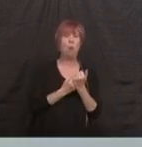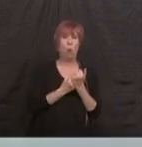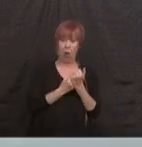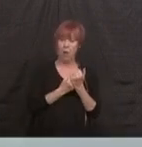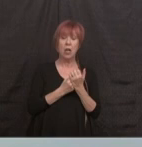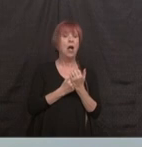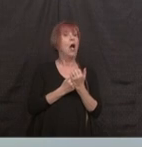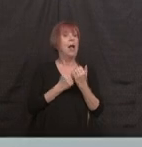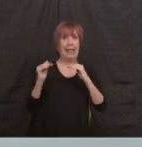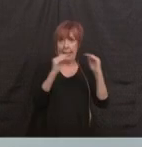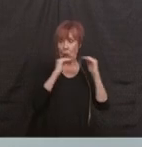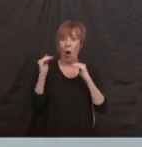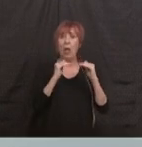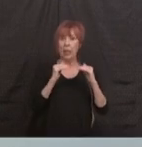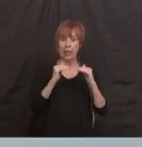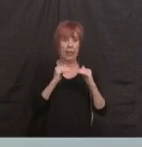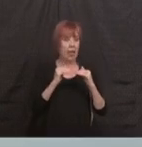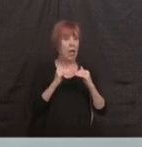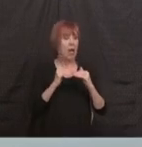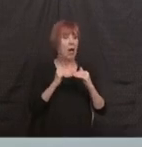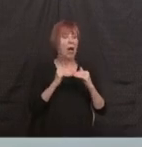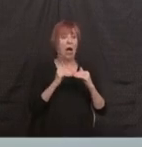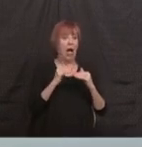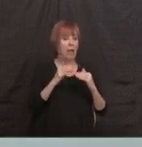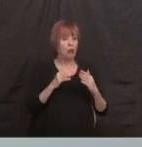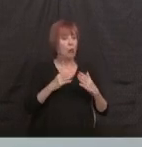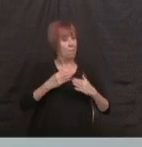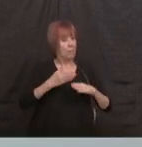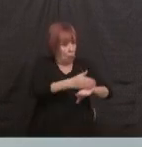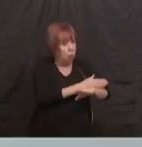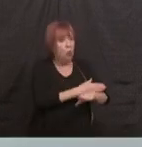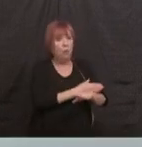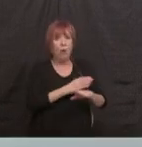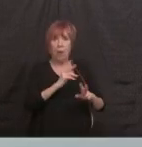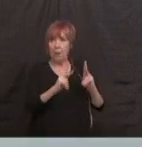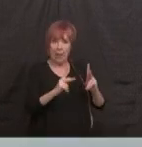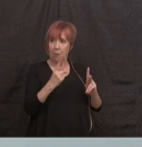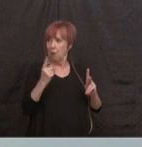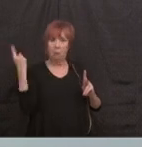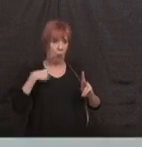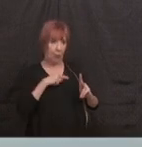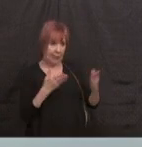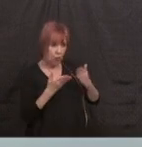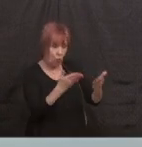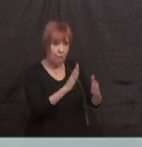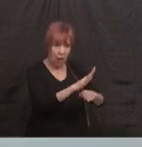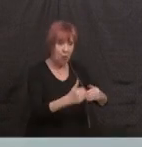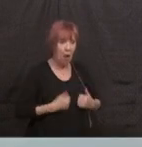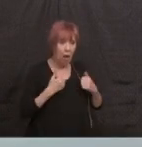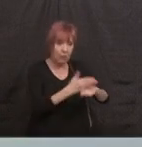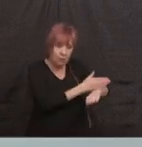have equality and making significant impact in the lives of the people we're serving. And when we do a gender